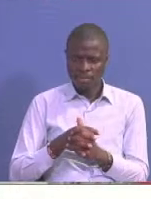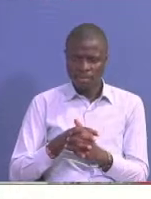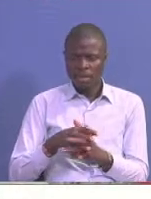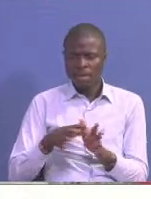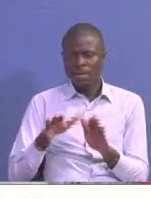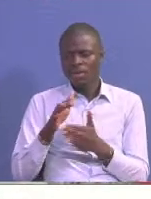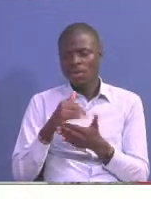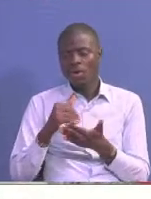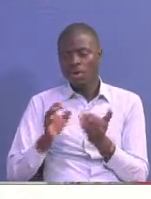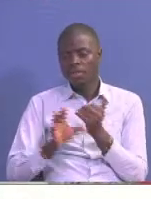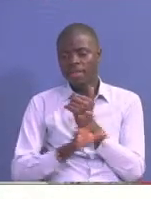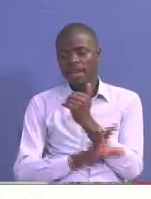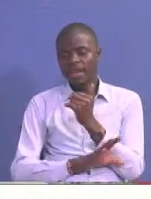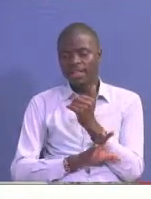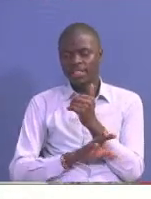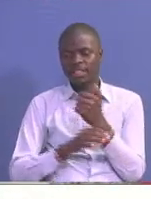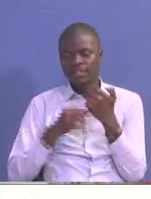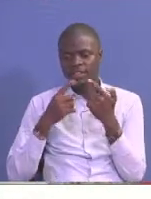All the countries are mentioned